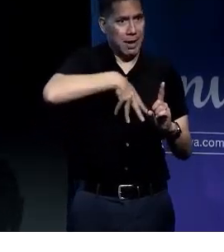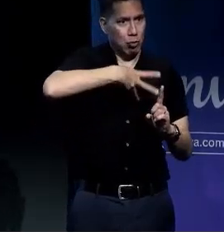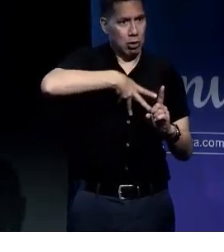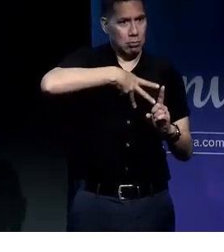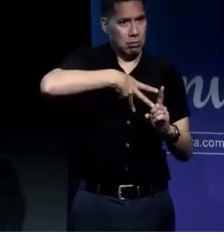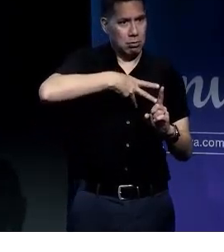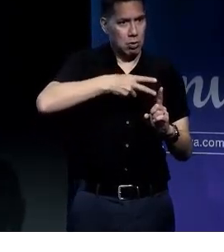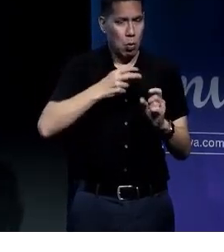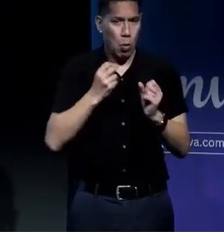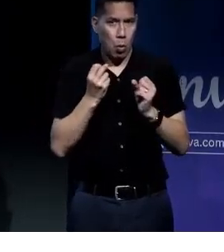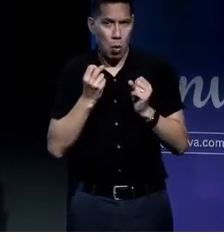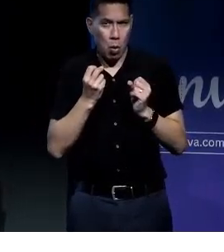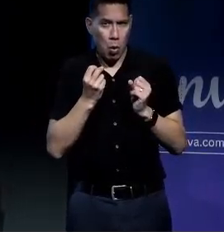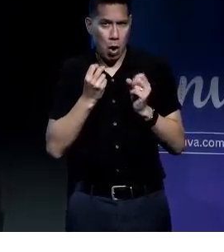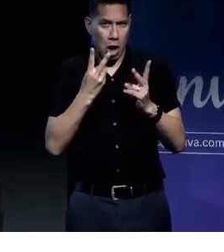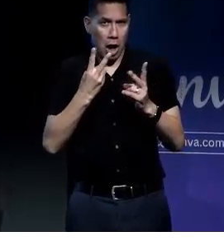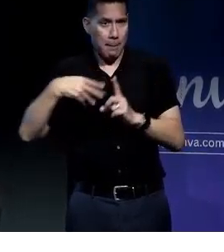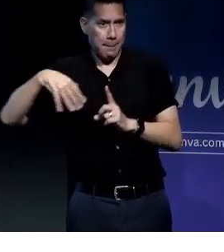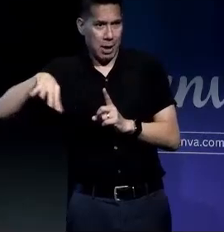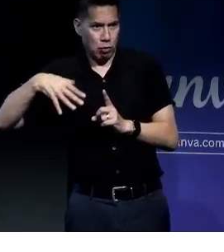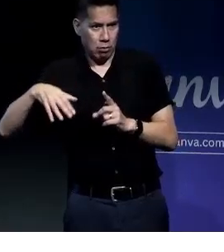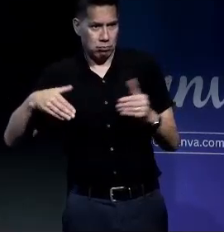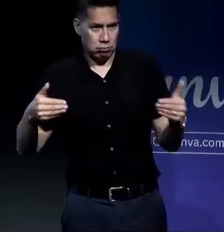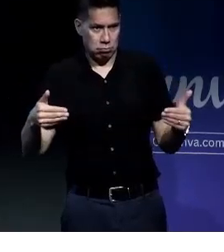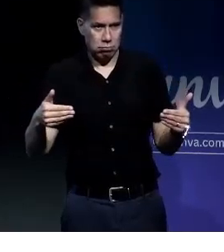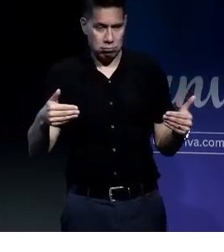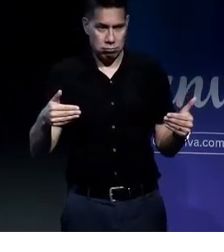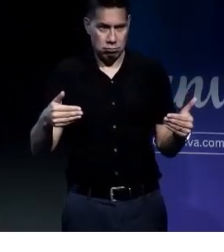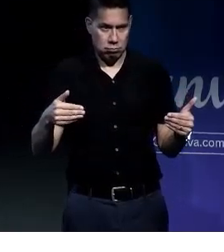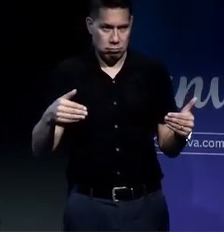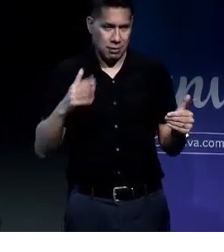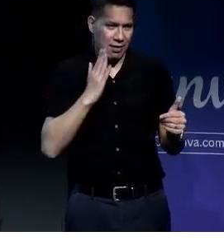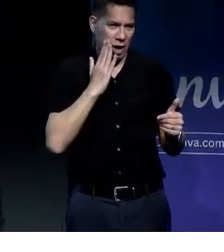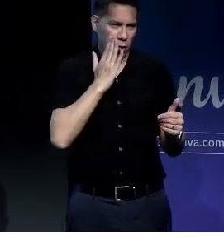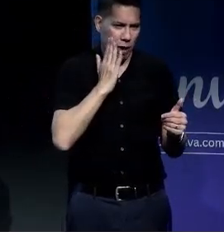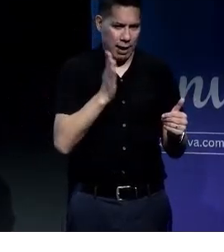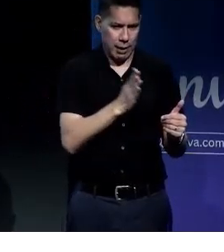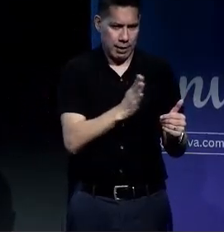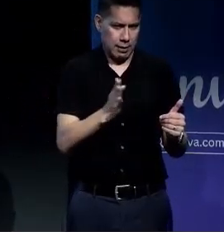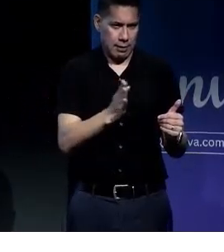the light background colour and grade between them.